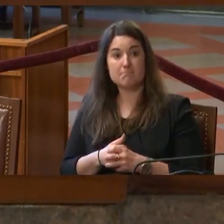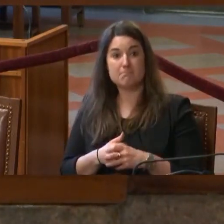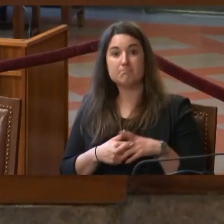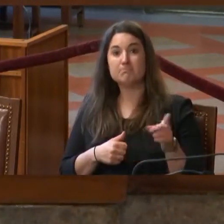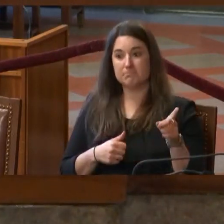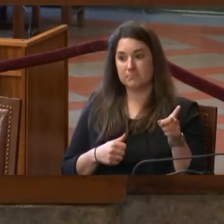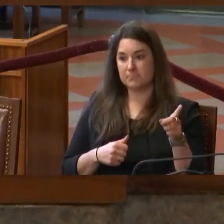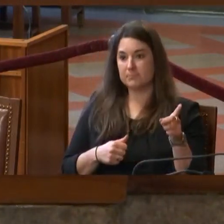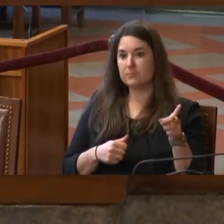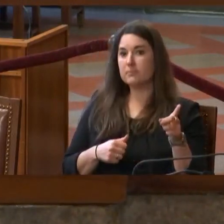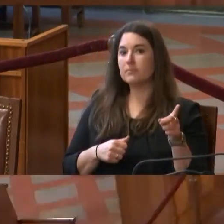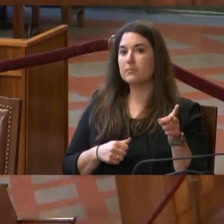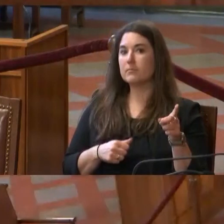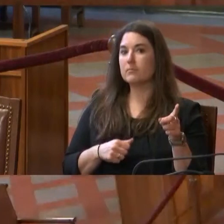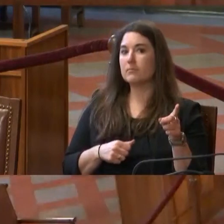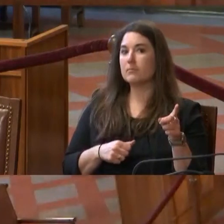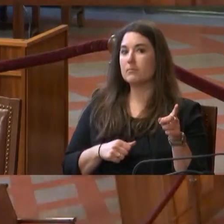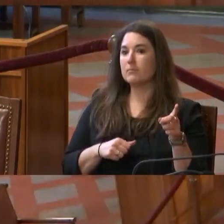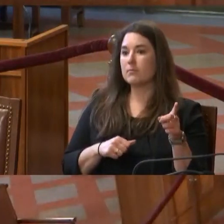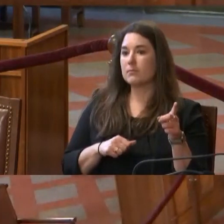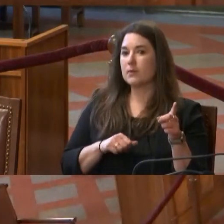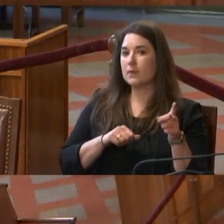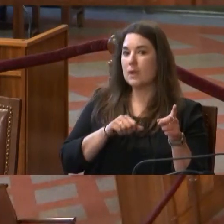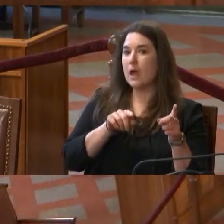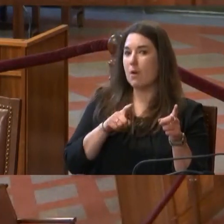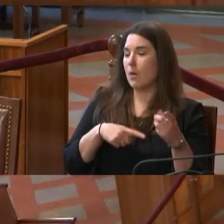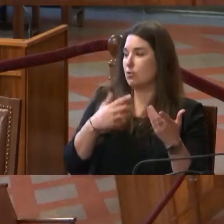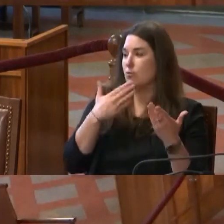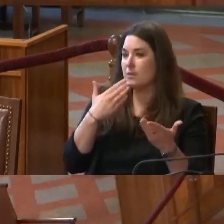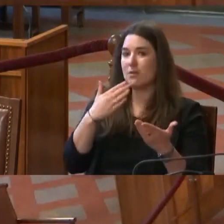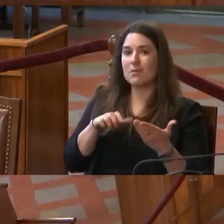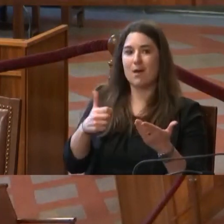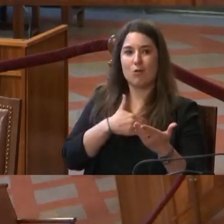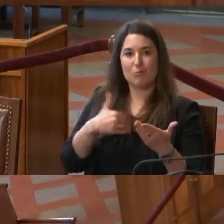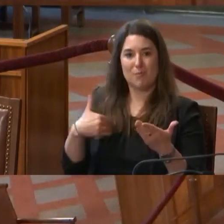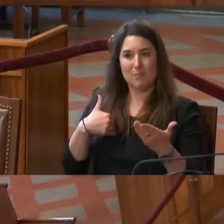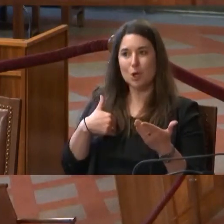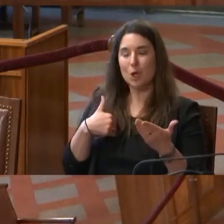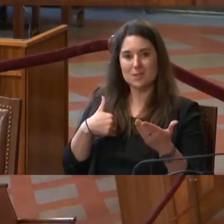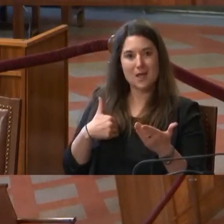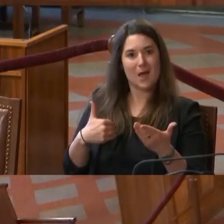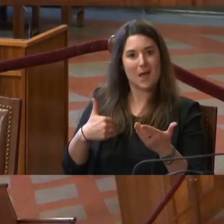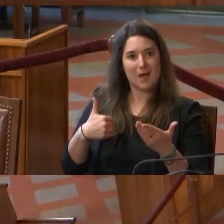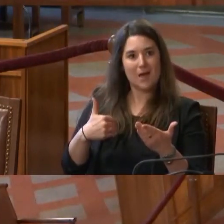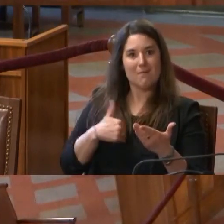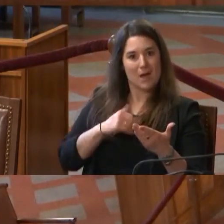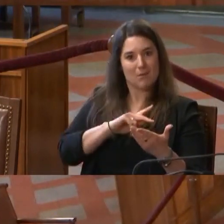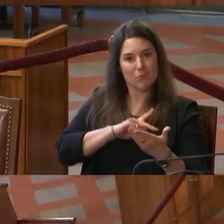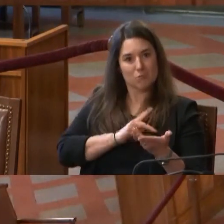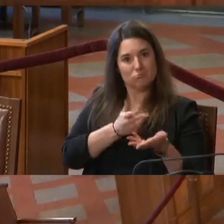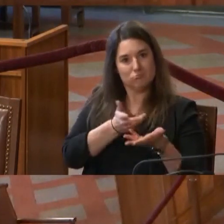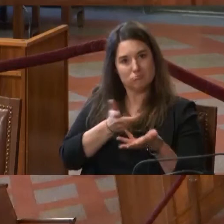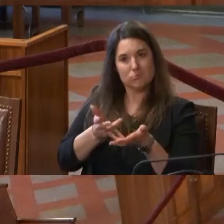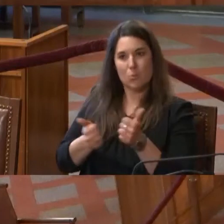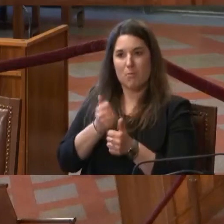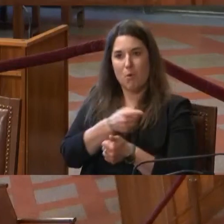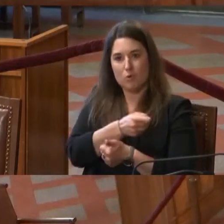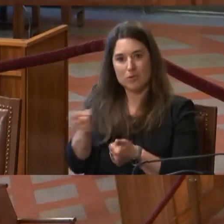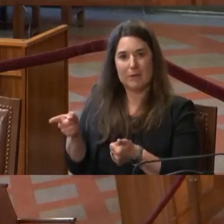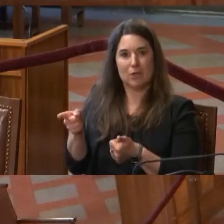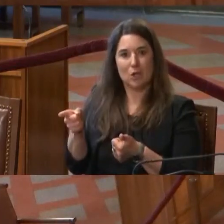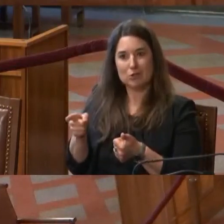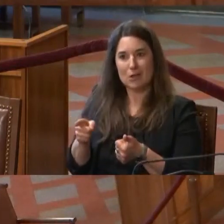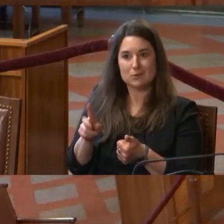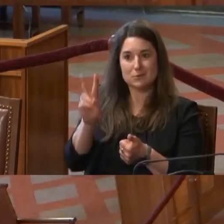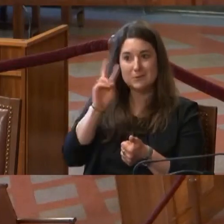Councilman Lavelle, this is Og Hill. I just wanted to thank the other members. You know, I've had personal conversations with most of you just to